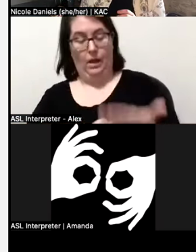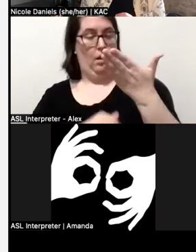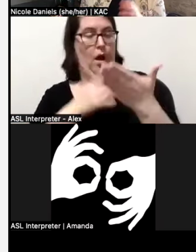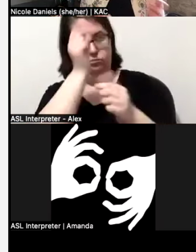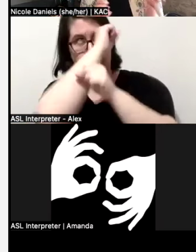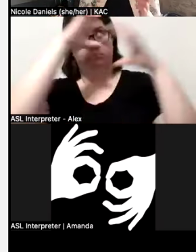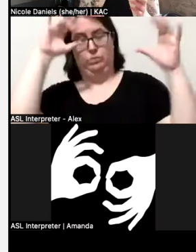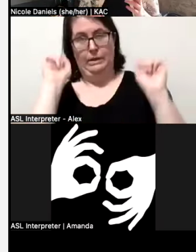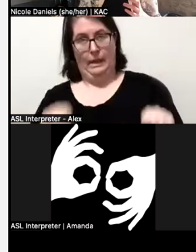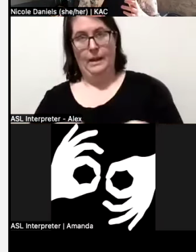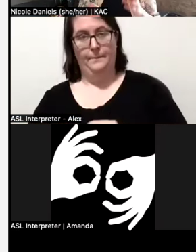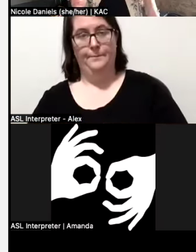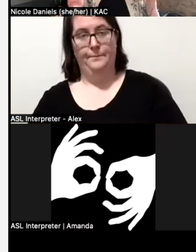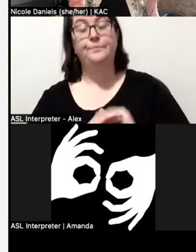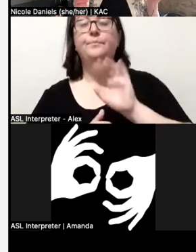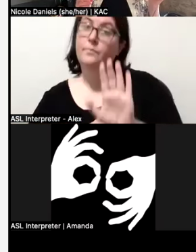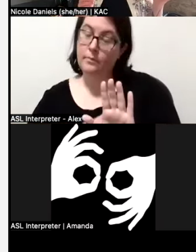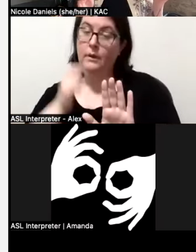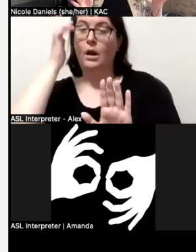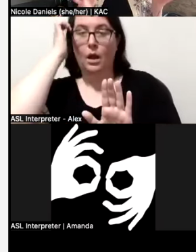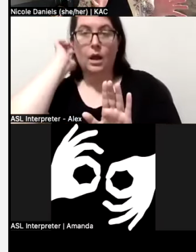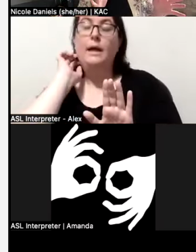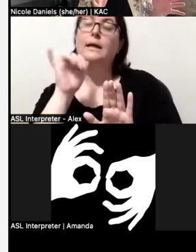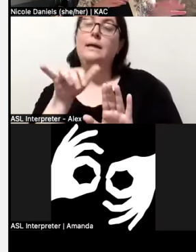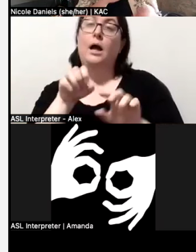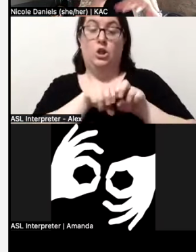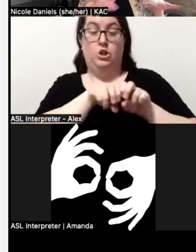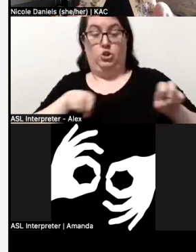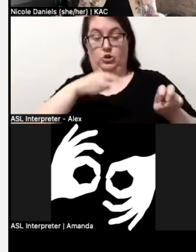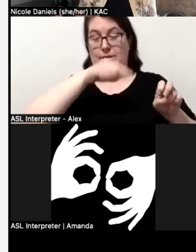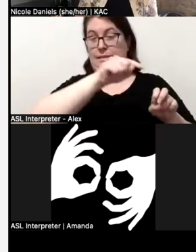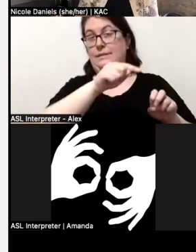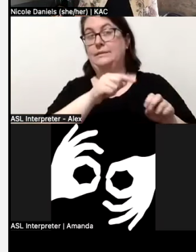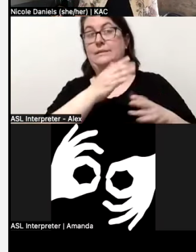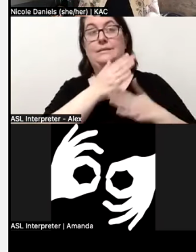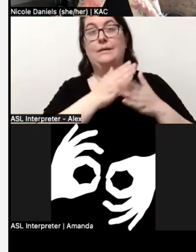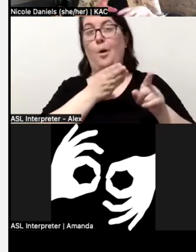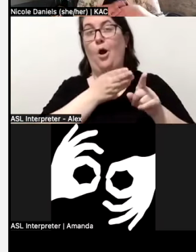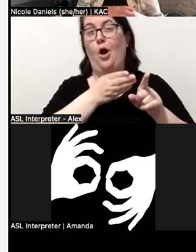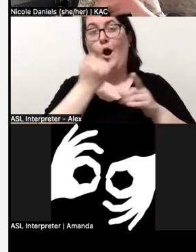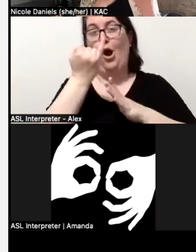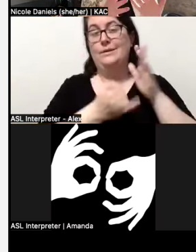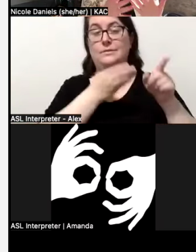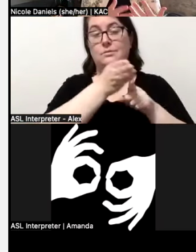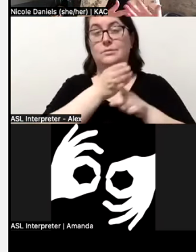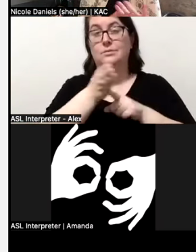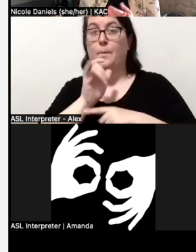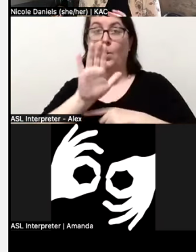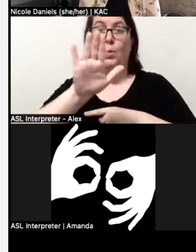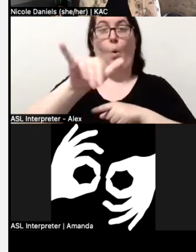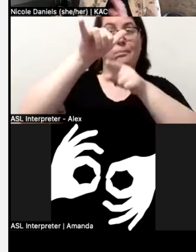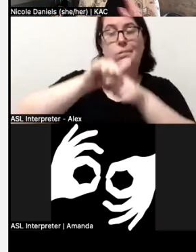intellectually accessible. Keeping in mind that juries have members from different artistic disciplines, they may not have your